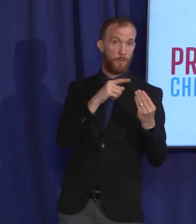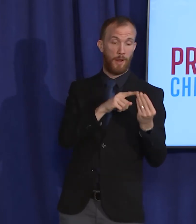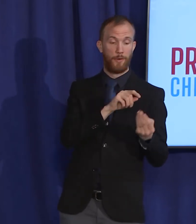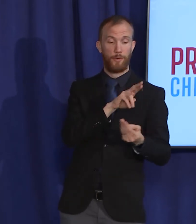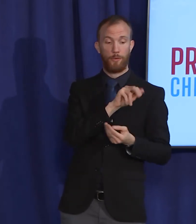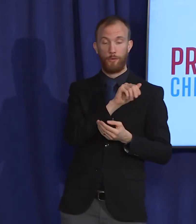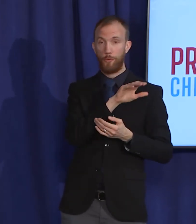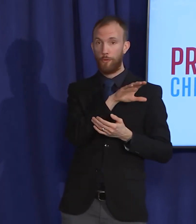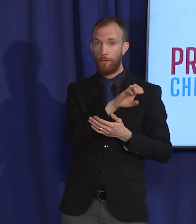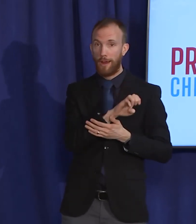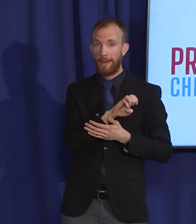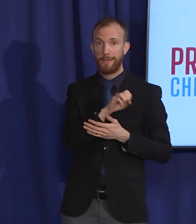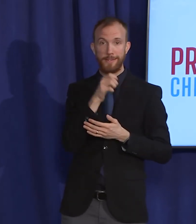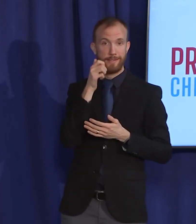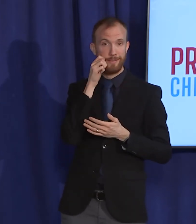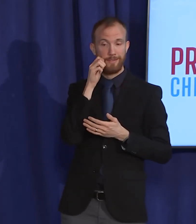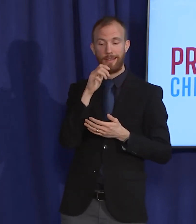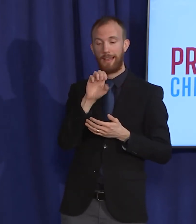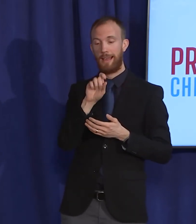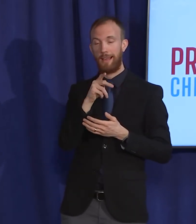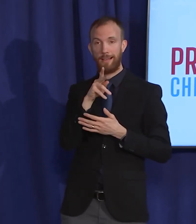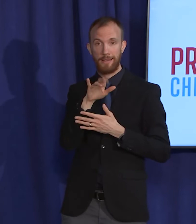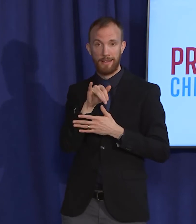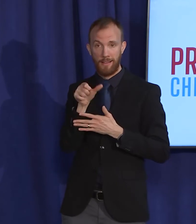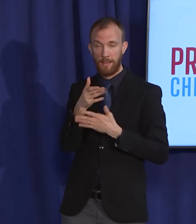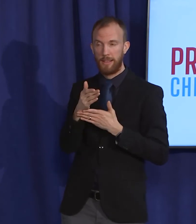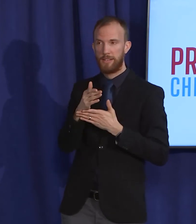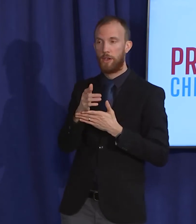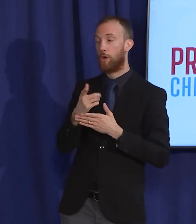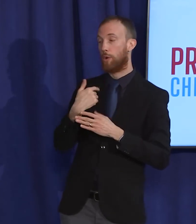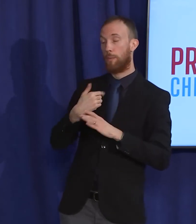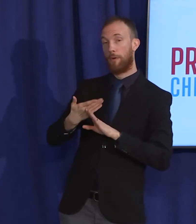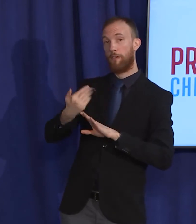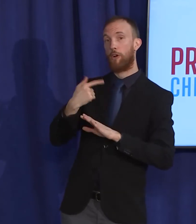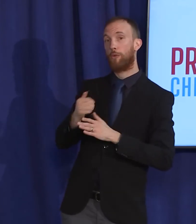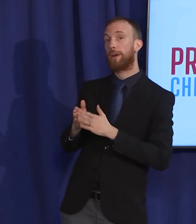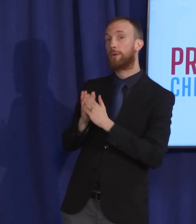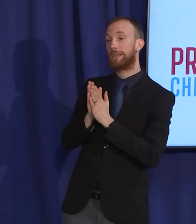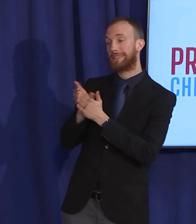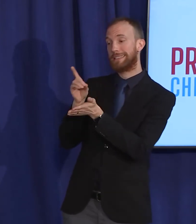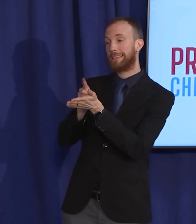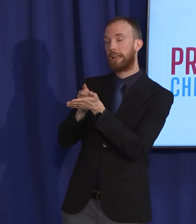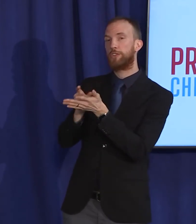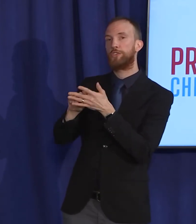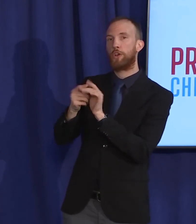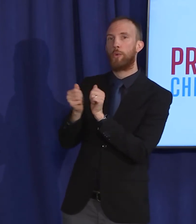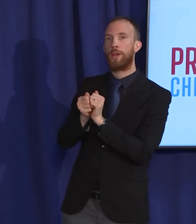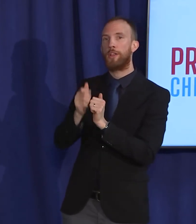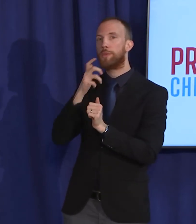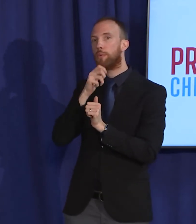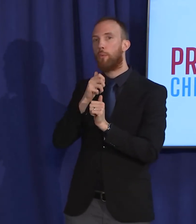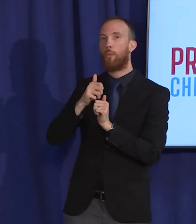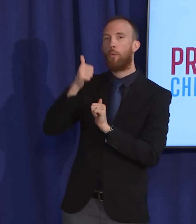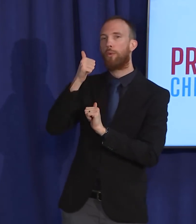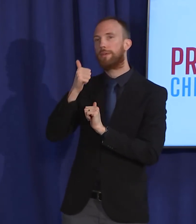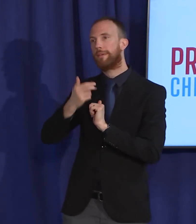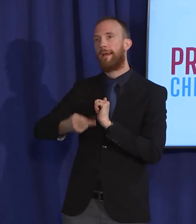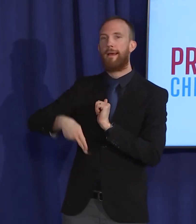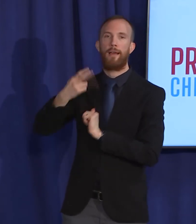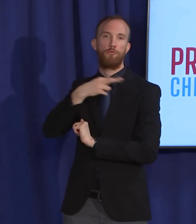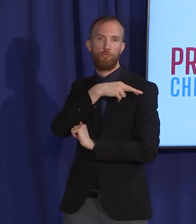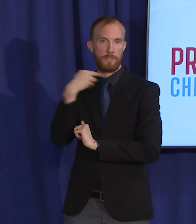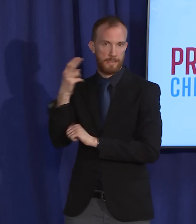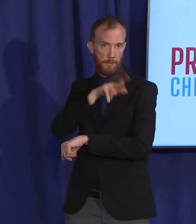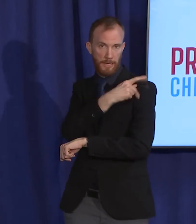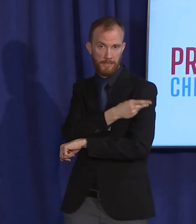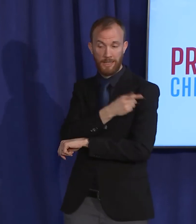asked providers to start with your oldest, highest risk patients. And we have asked them to do exactly the same thing. You know, even now, if